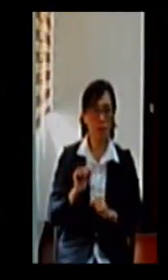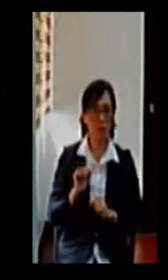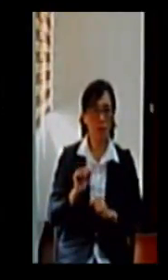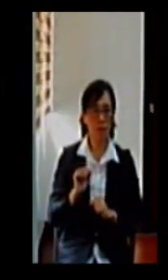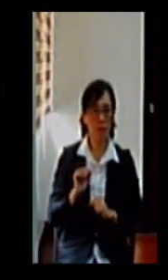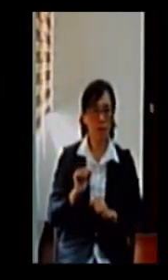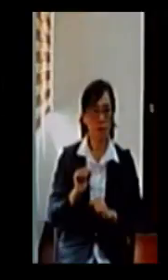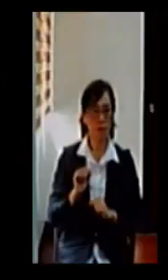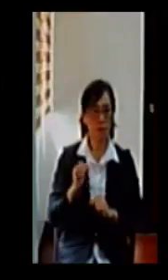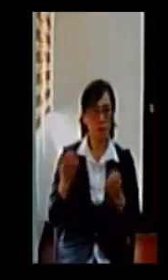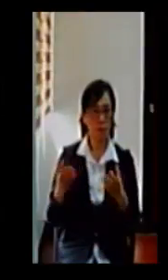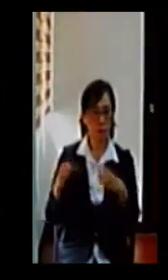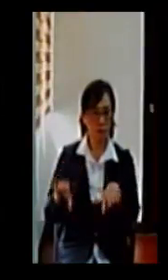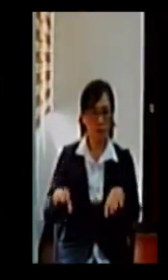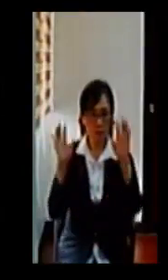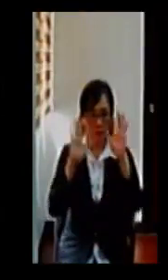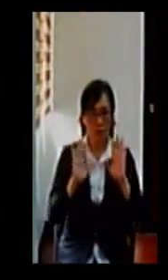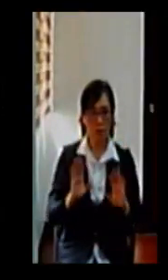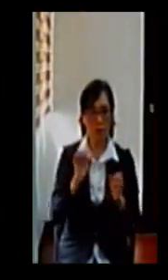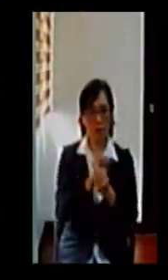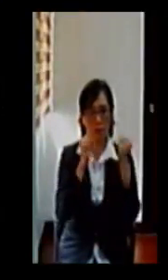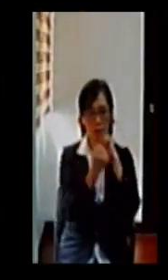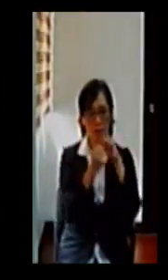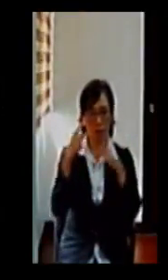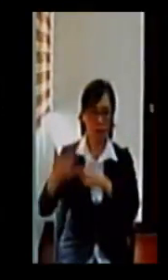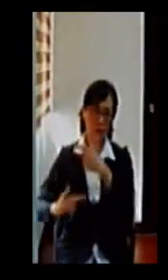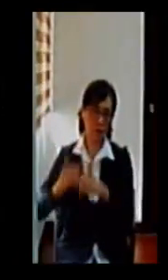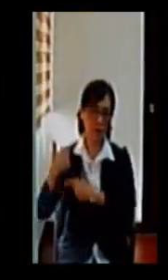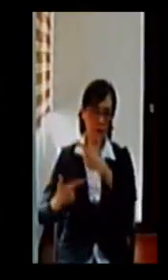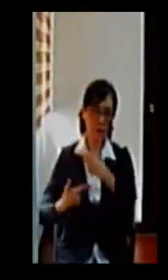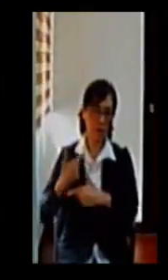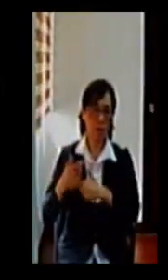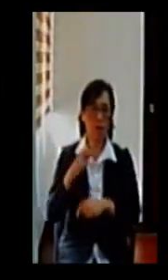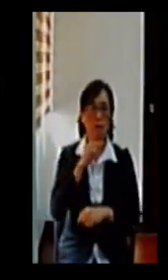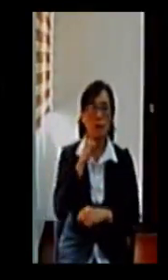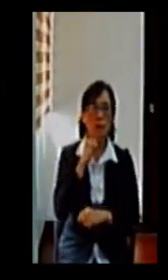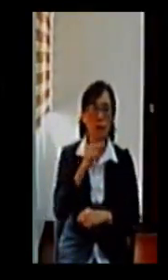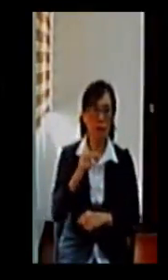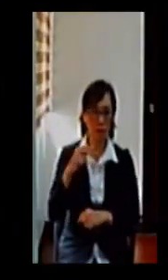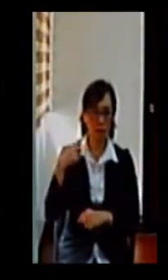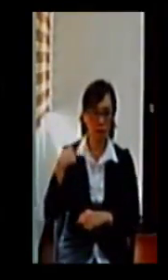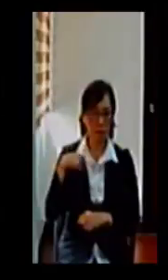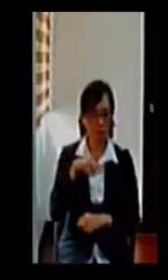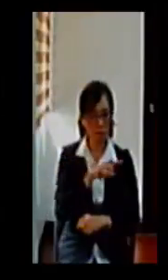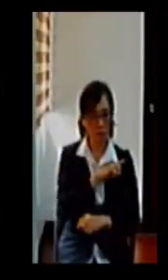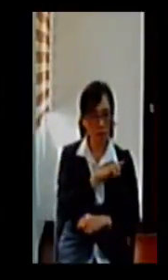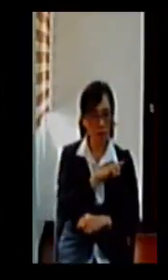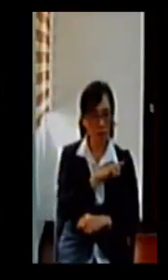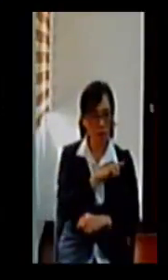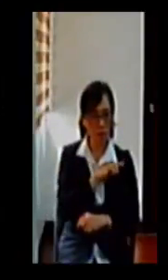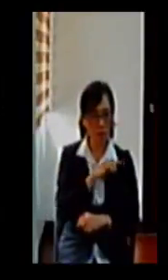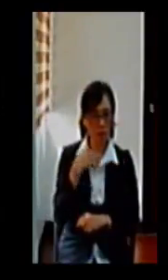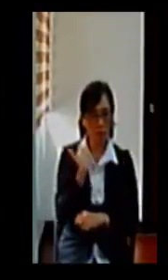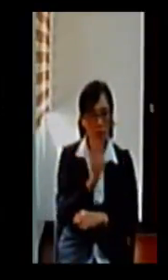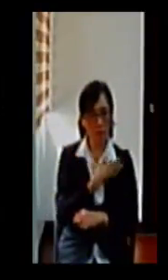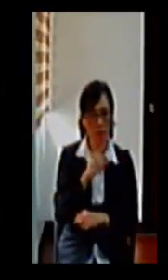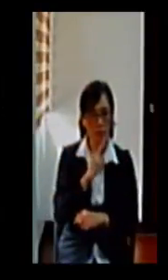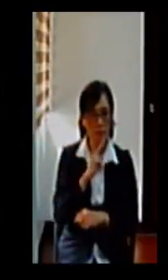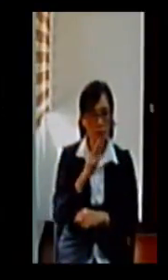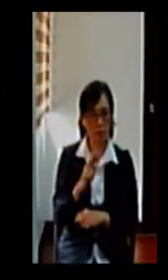but the cost of climate change globally is not us, really. We are, I hate to